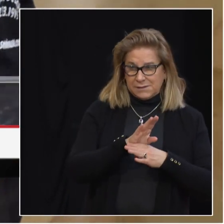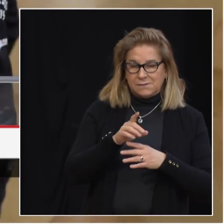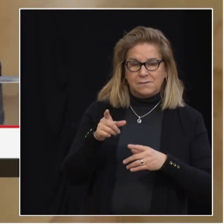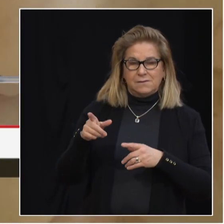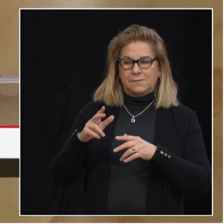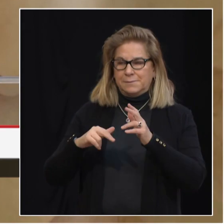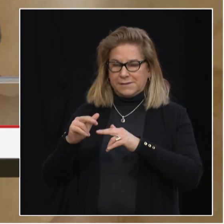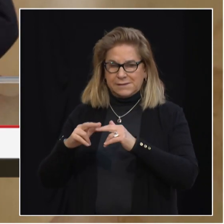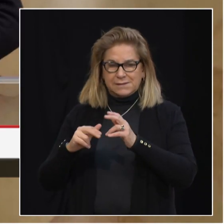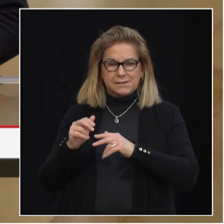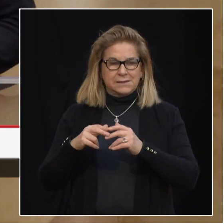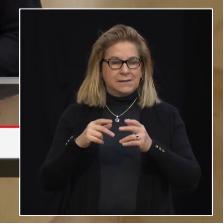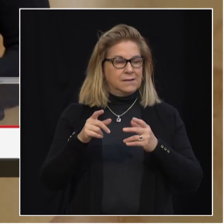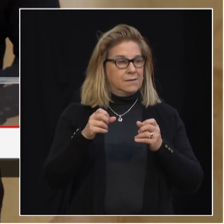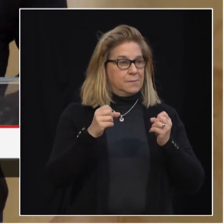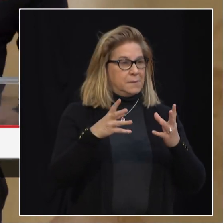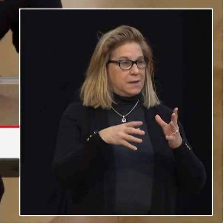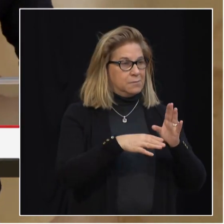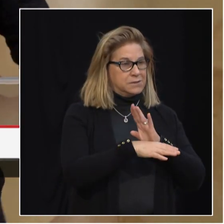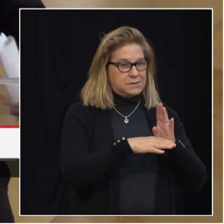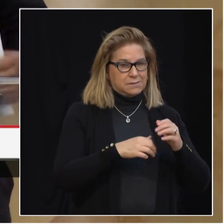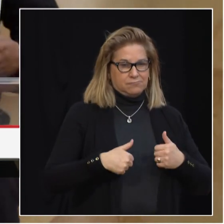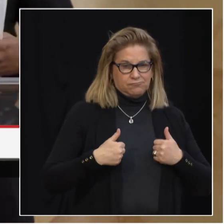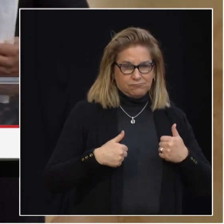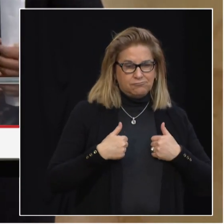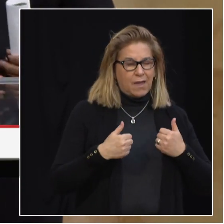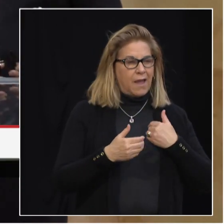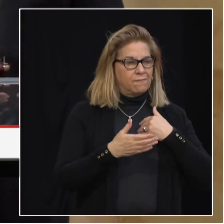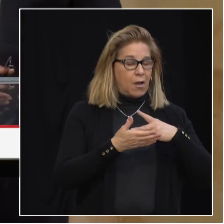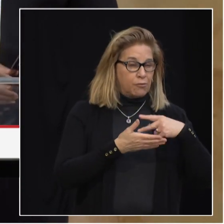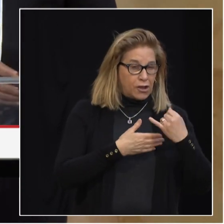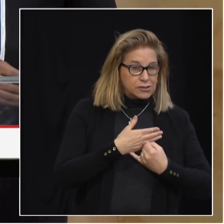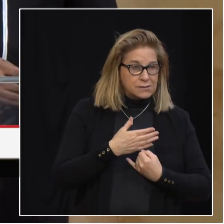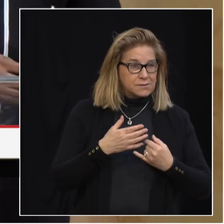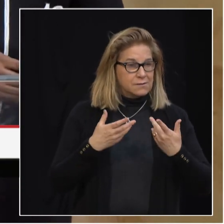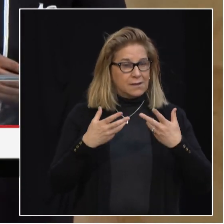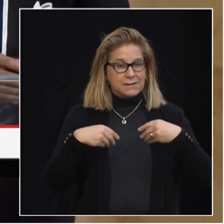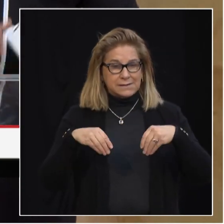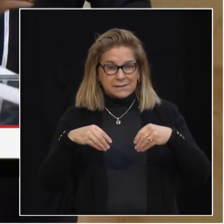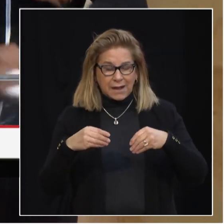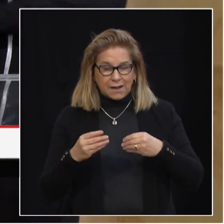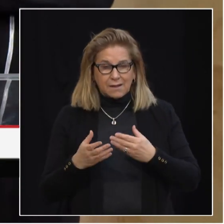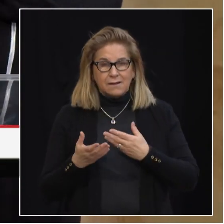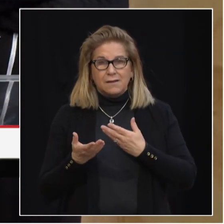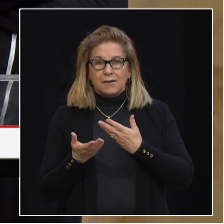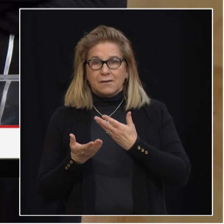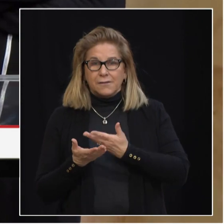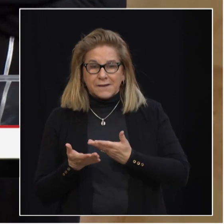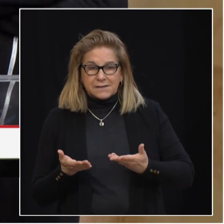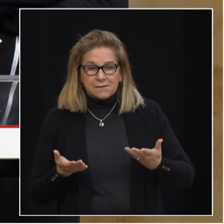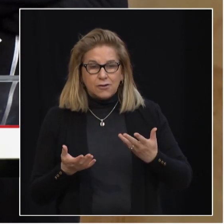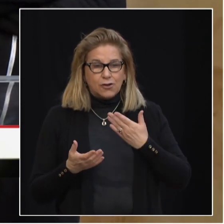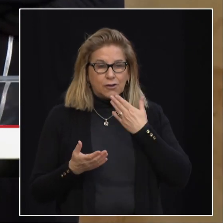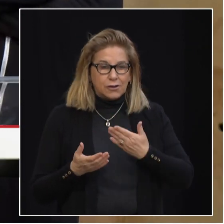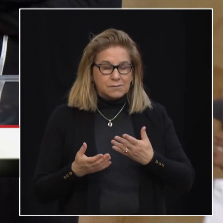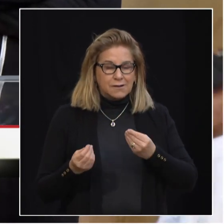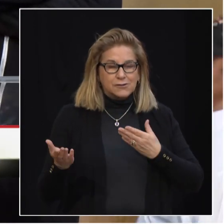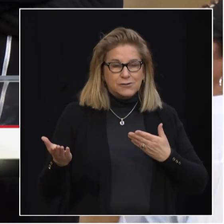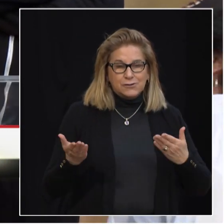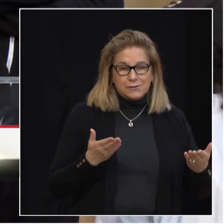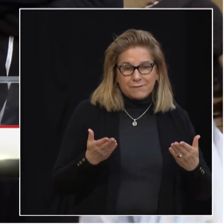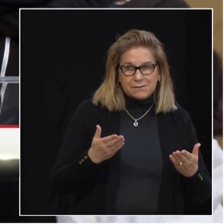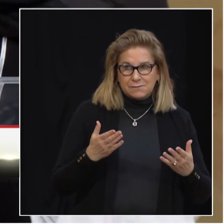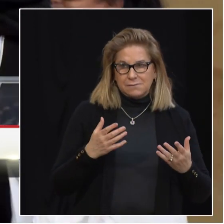development projects that are going on as well. So it was kind of like a 3-in-1 program. And it didn't matter where you were in this